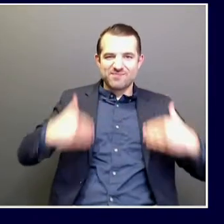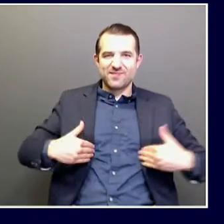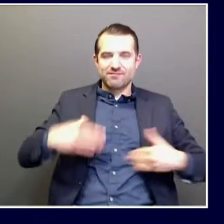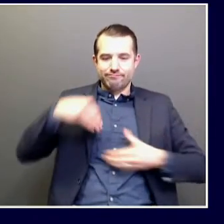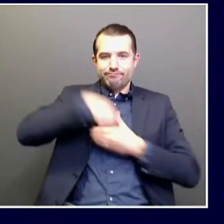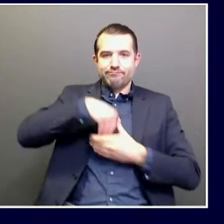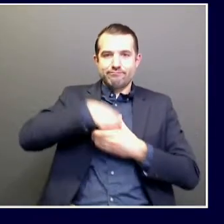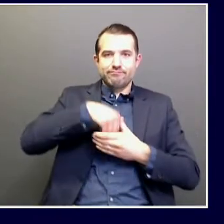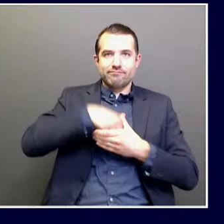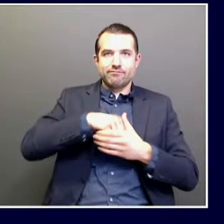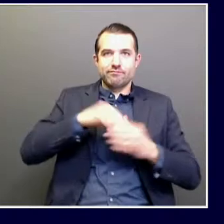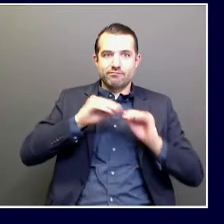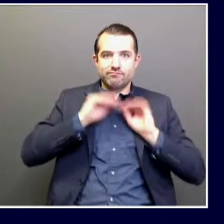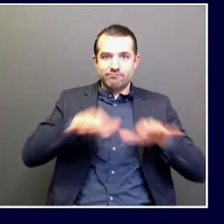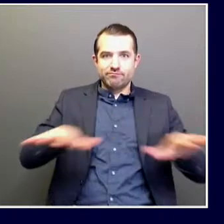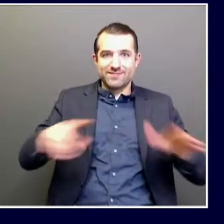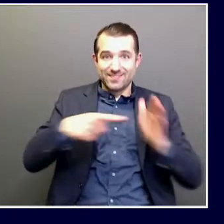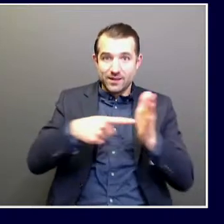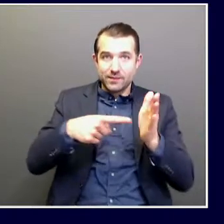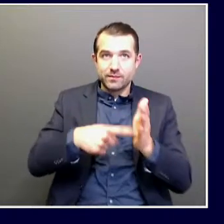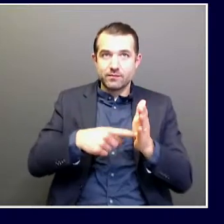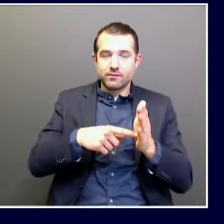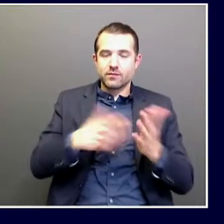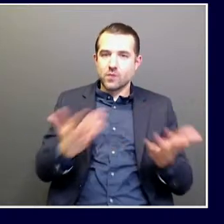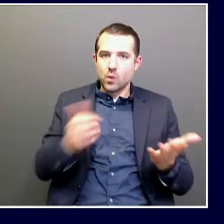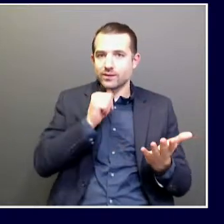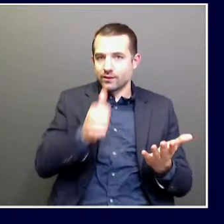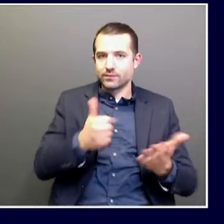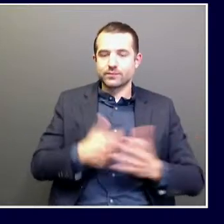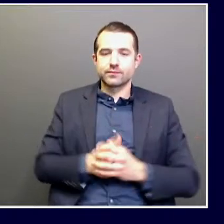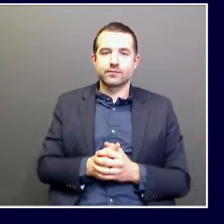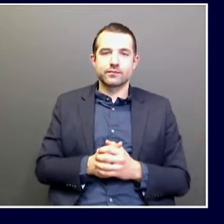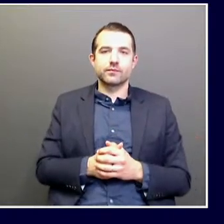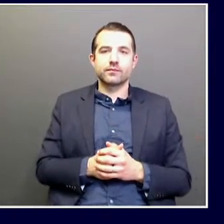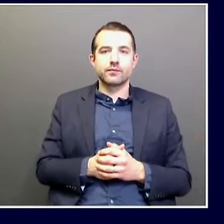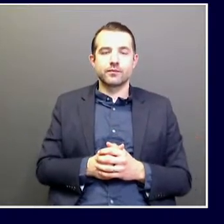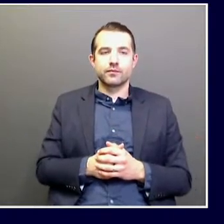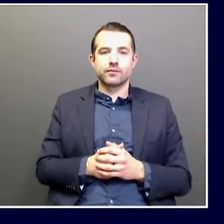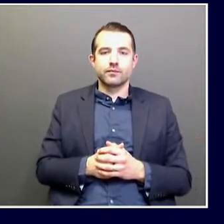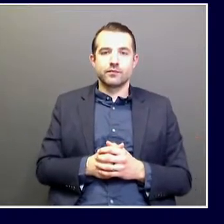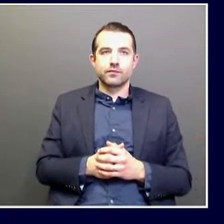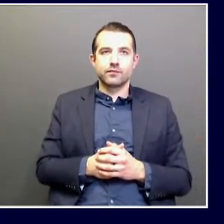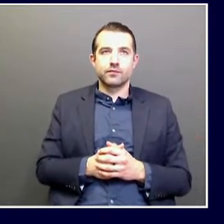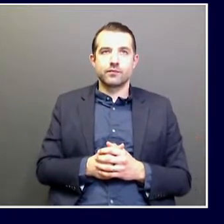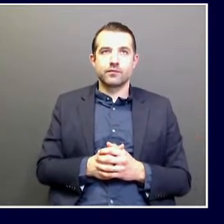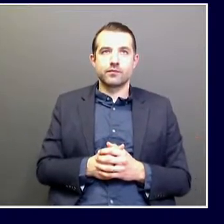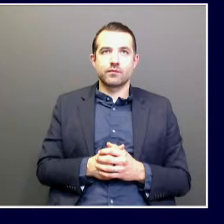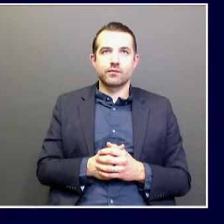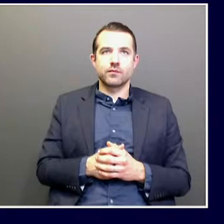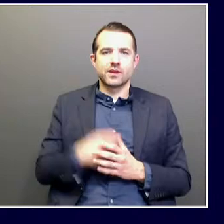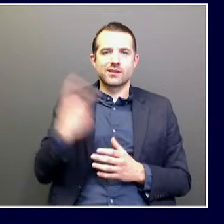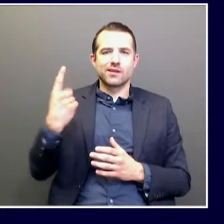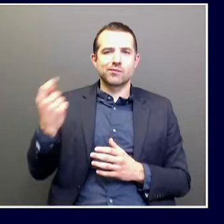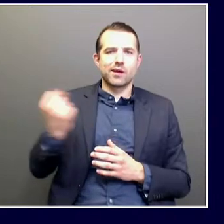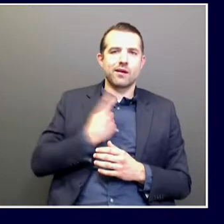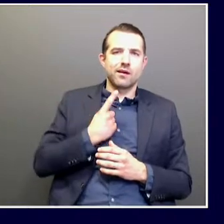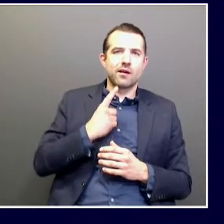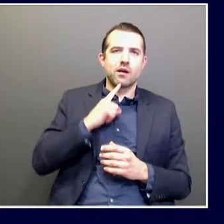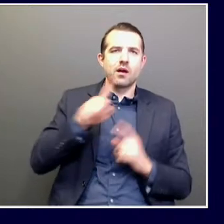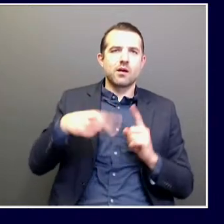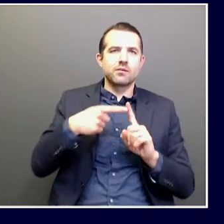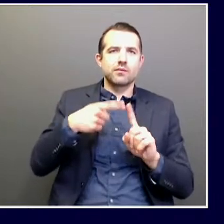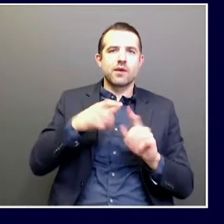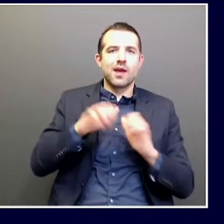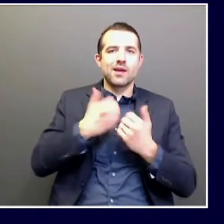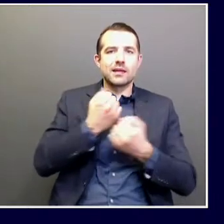on the question of when is it safe to be around someone. One person was asking about when it is safe to be around a